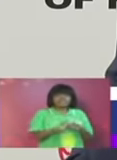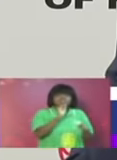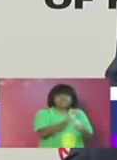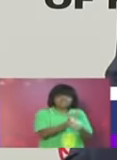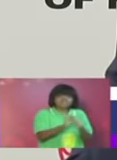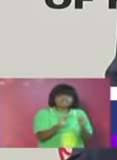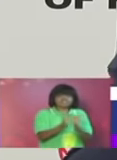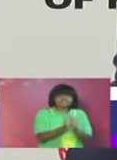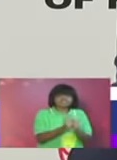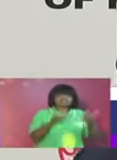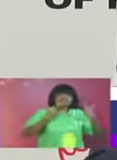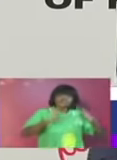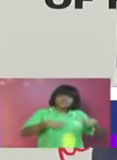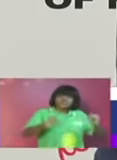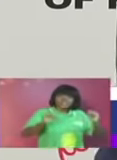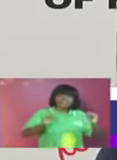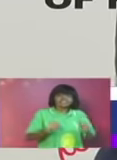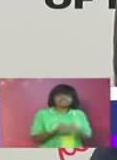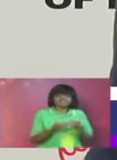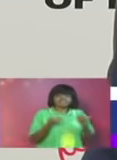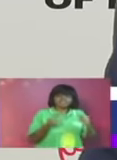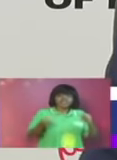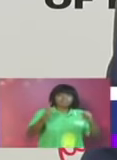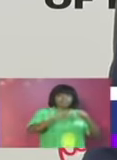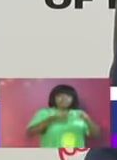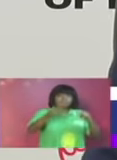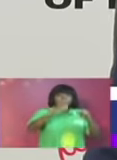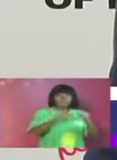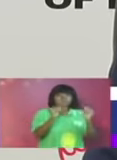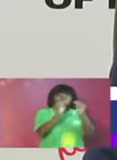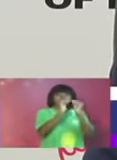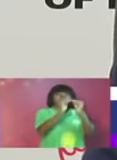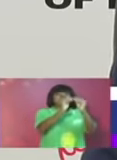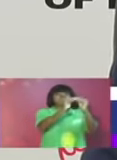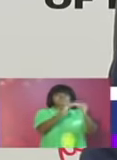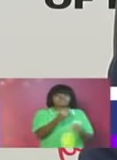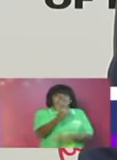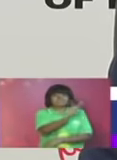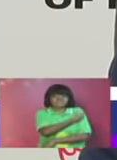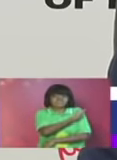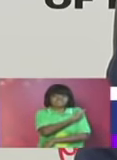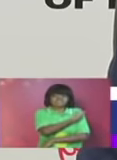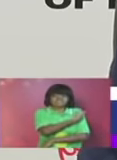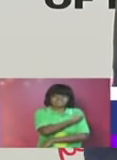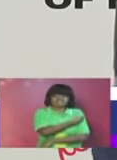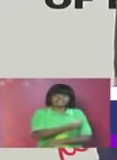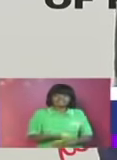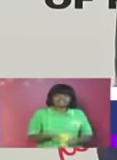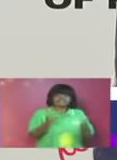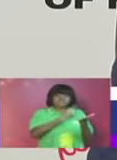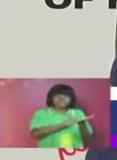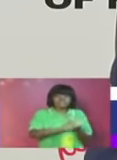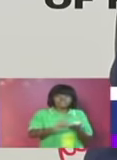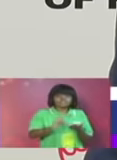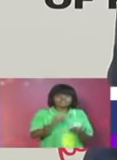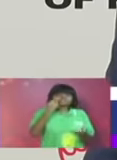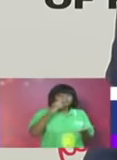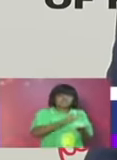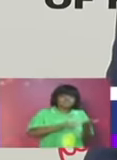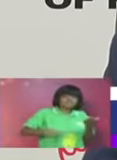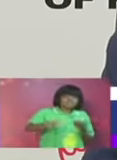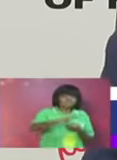vaccination numbers go up significantly for the next week or two. Because for the past week, we only